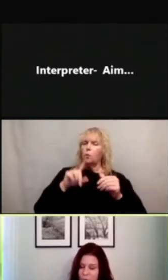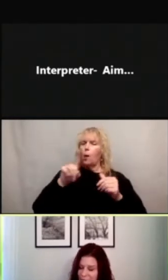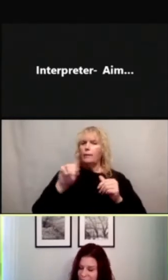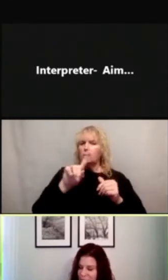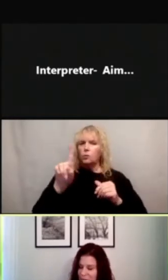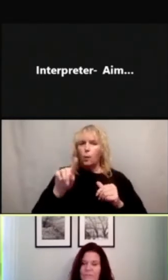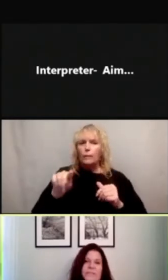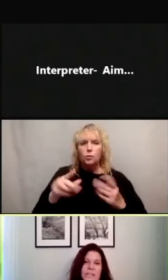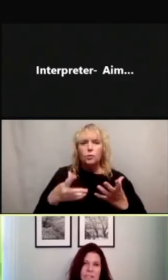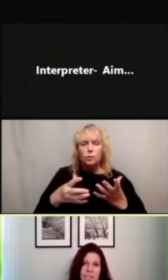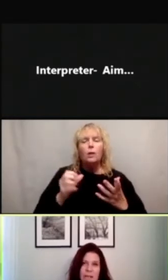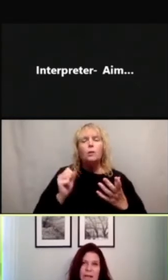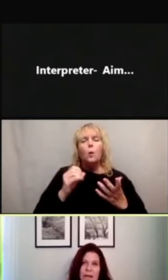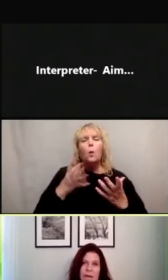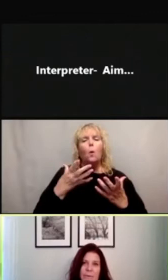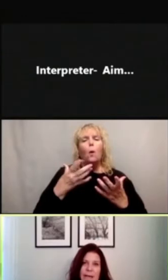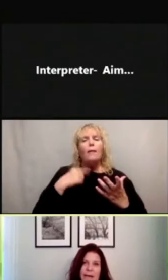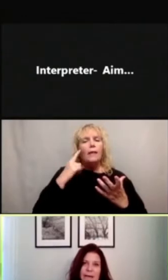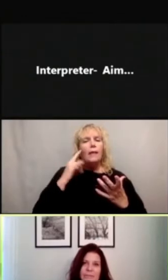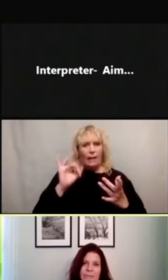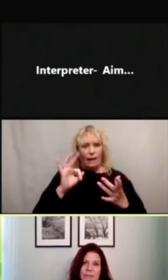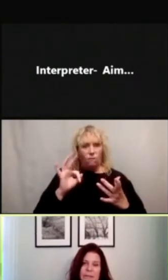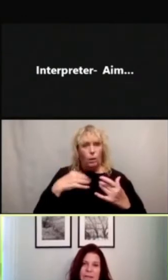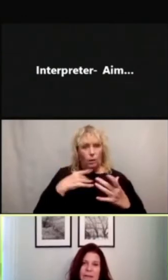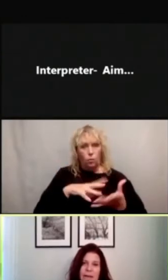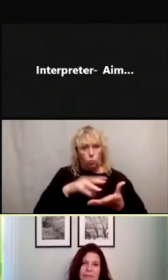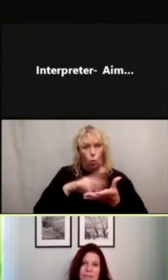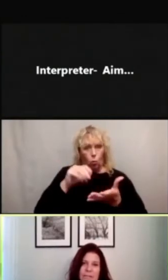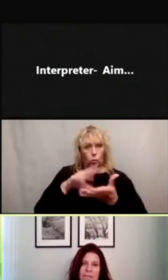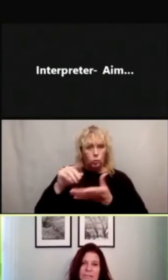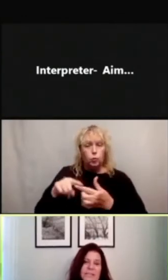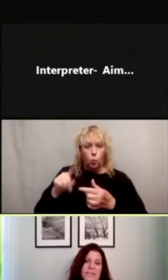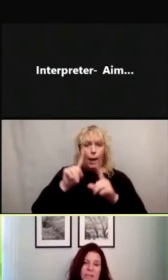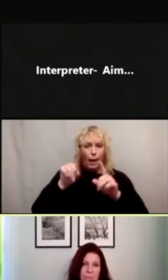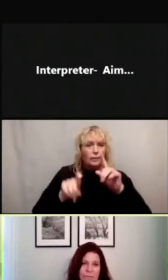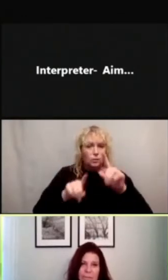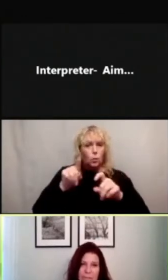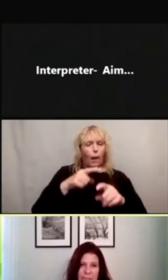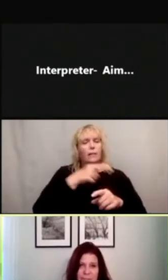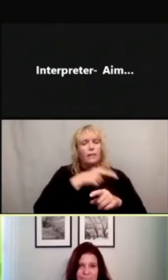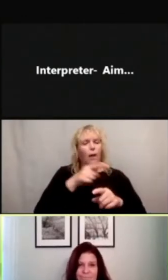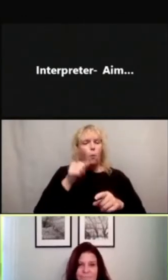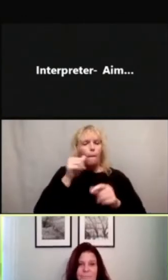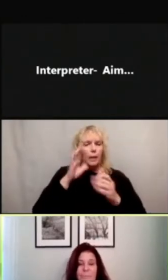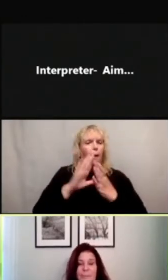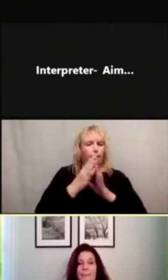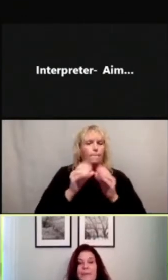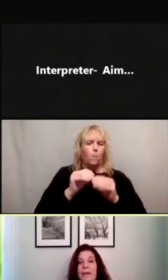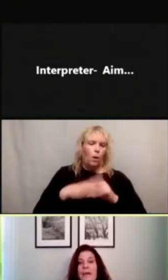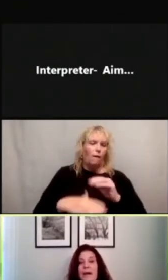to improve, I think, the conversation that we have during health literacy teaching opportunities.